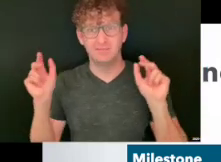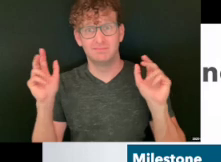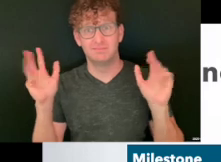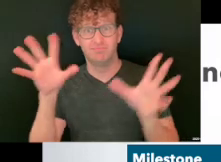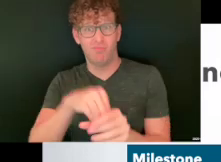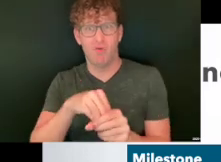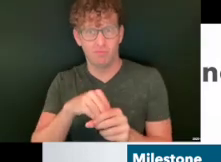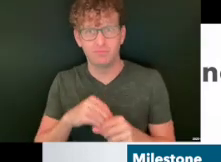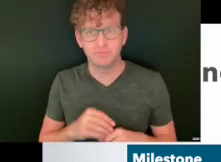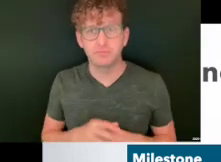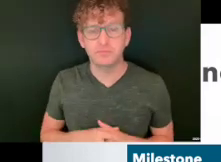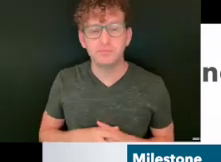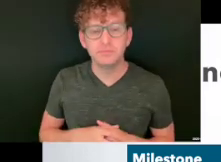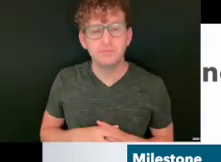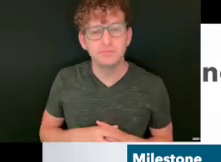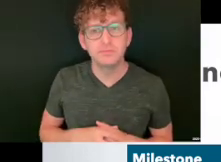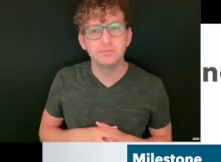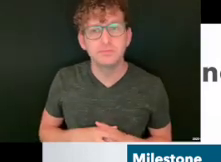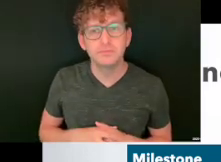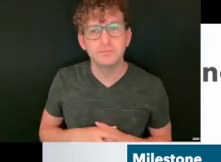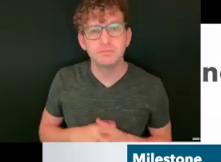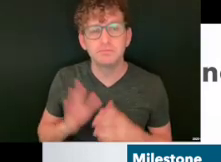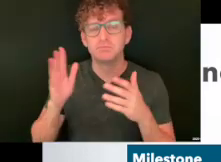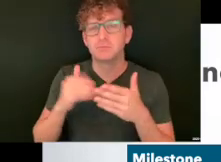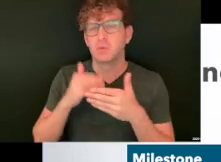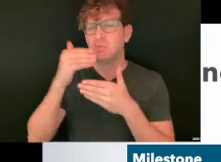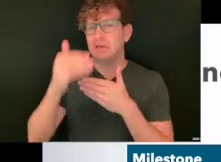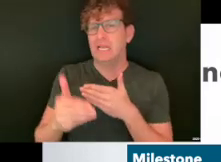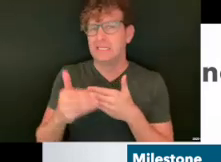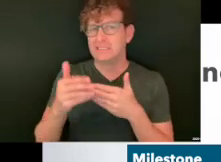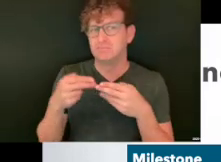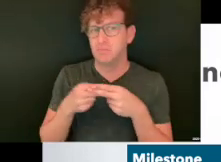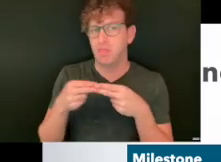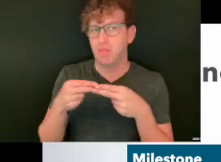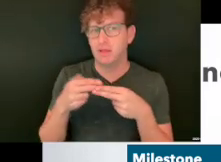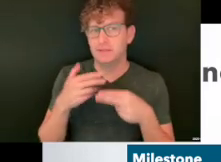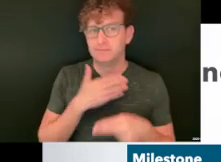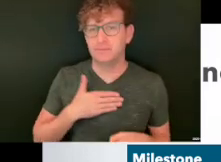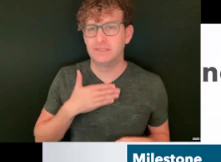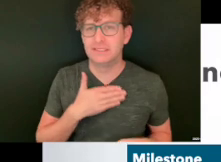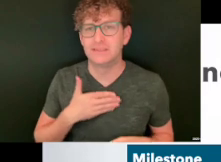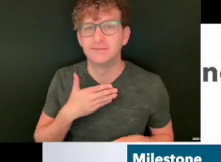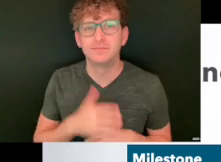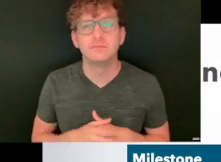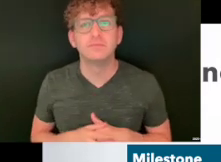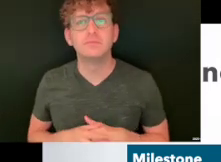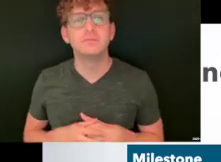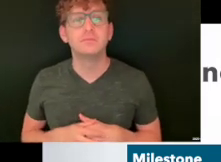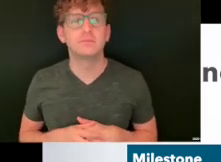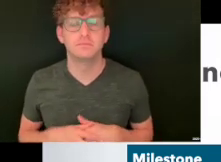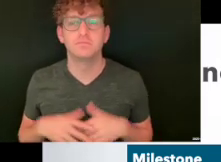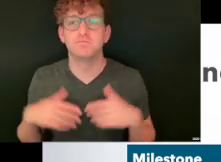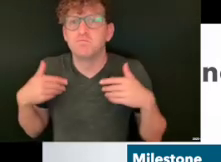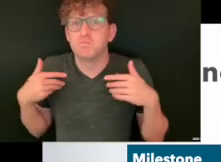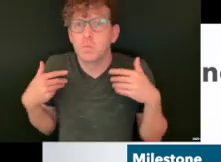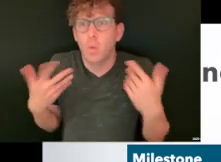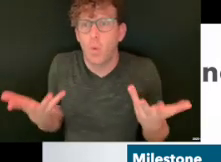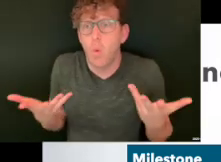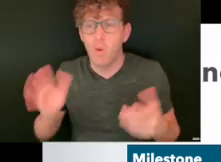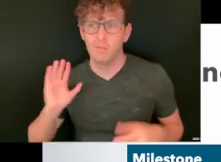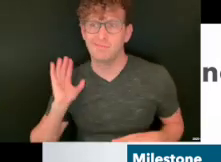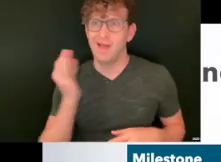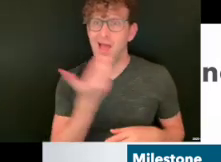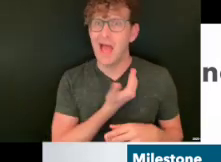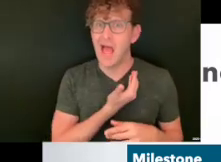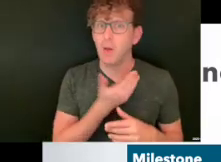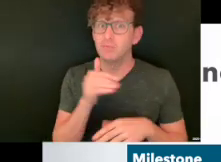That's your slide. There's a little bit of overlap. Yeah. Sorry. So the evening community meetings are held every 3rd